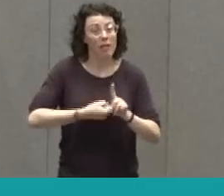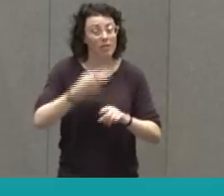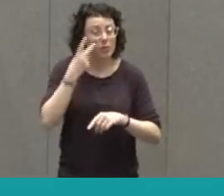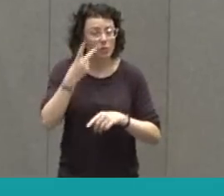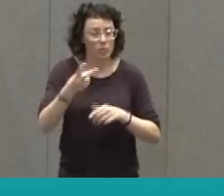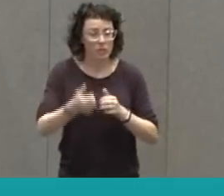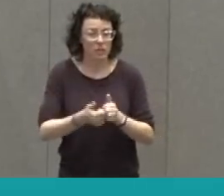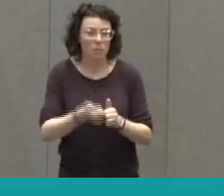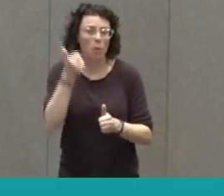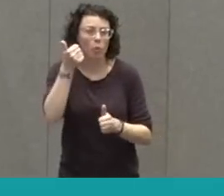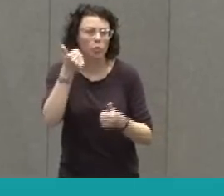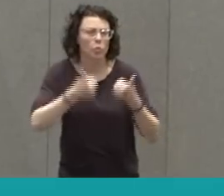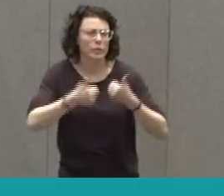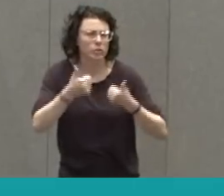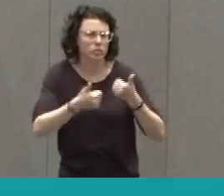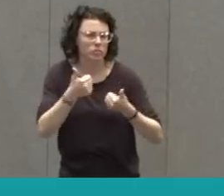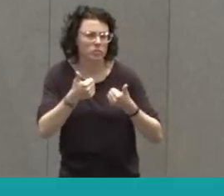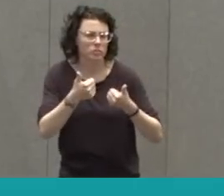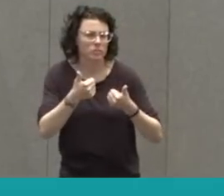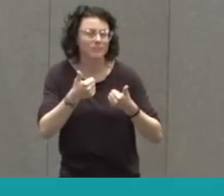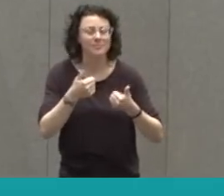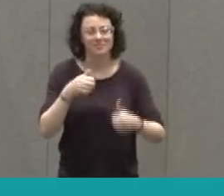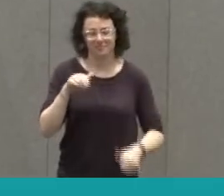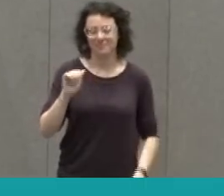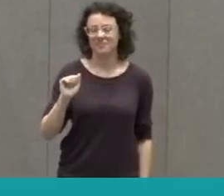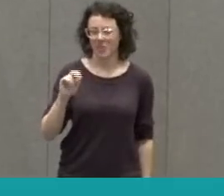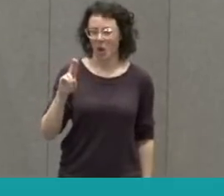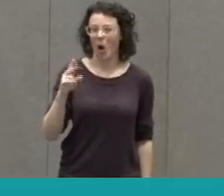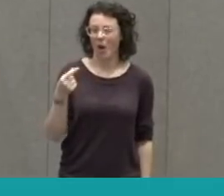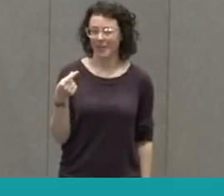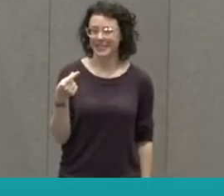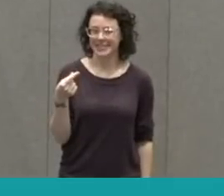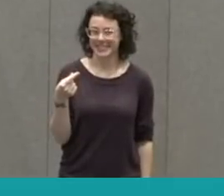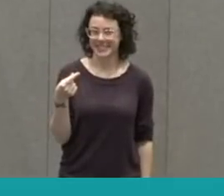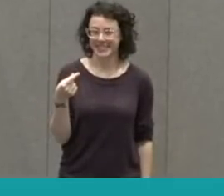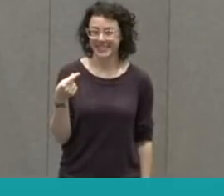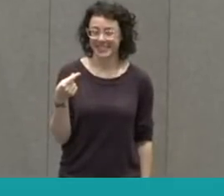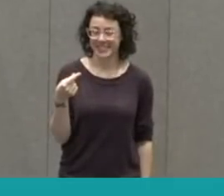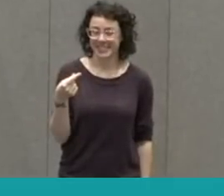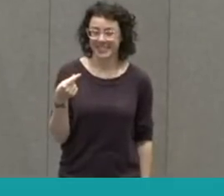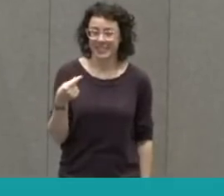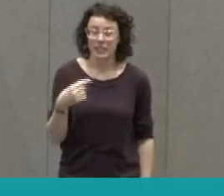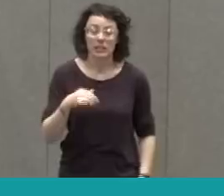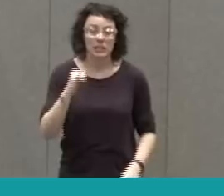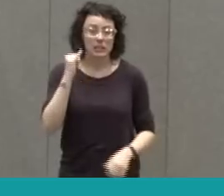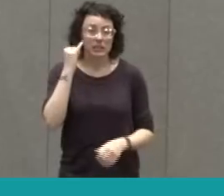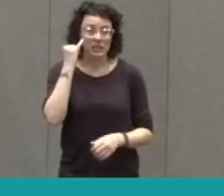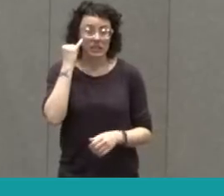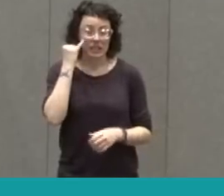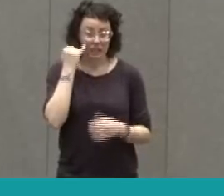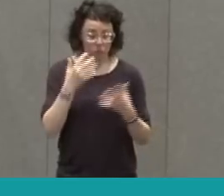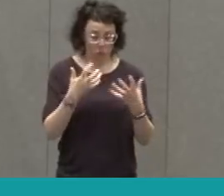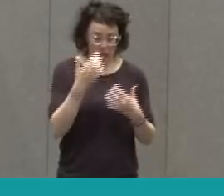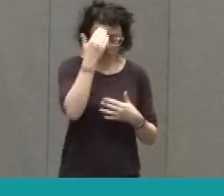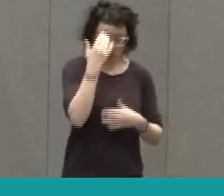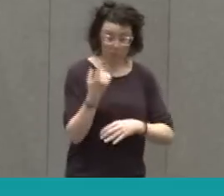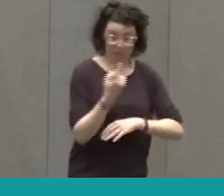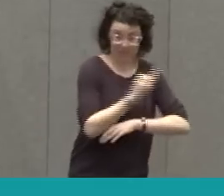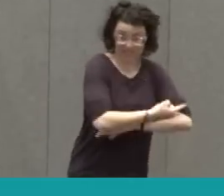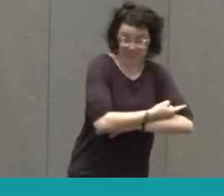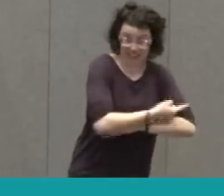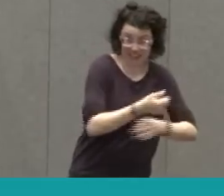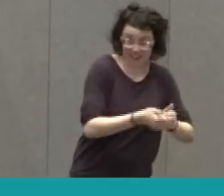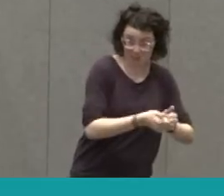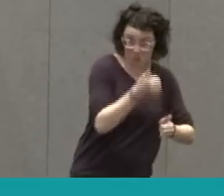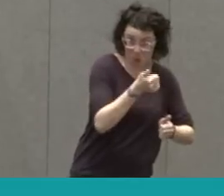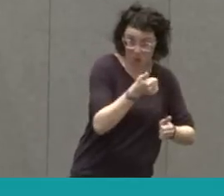August. If we were to talk about the date, like the 27th, that would be our mode, but we're talking about the months. So right